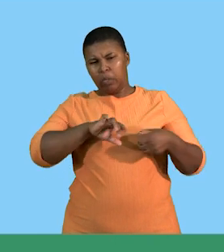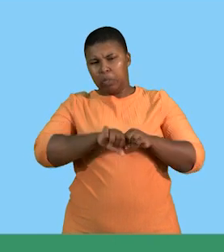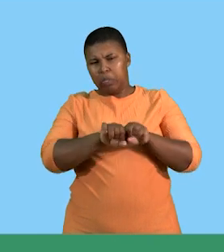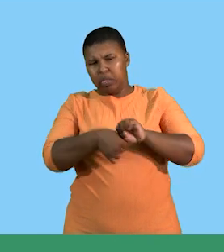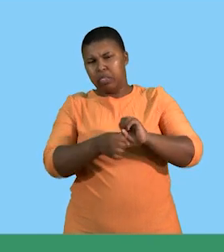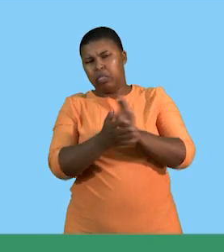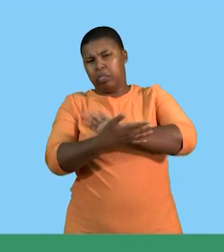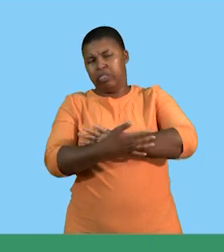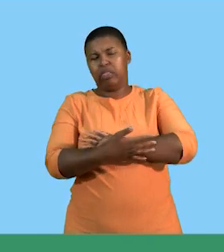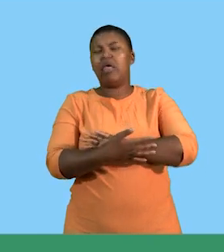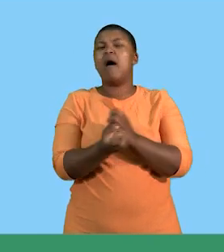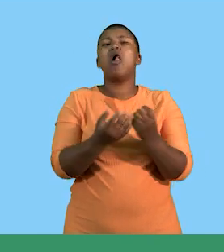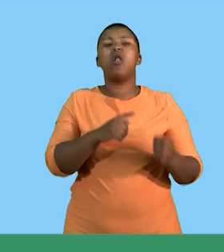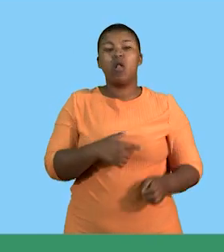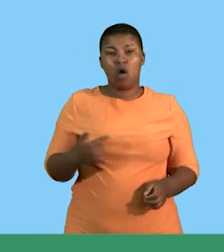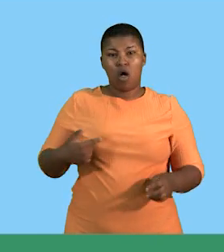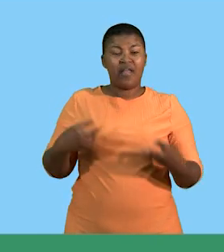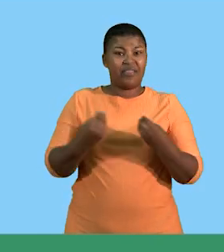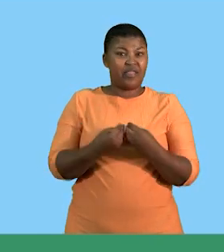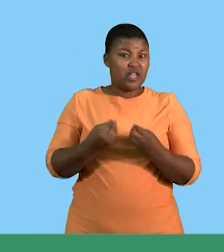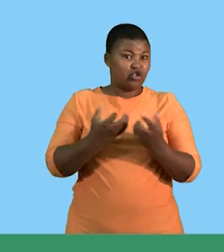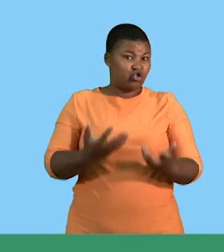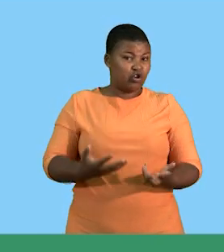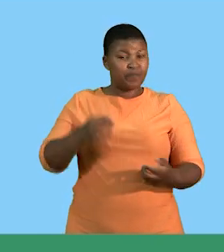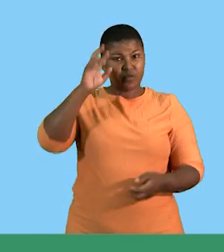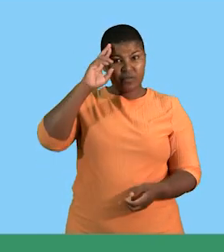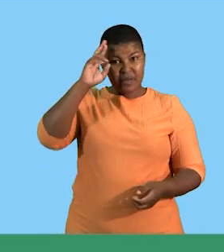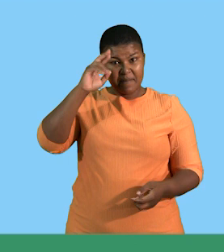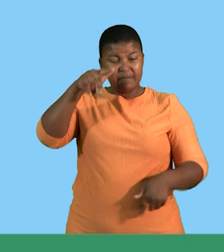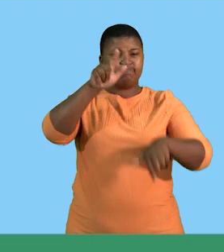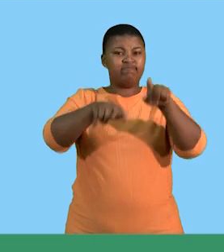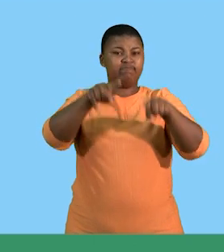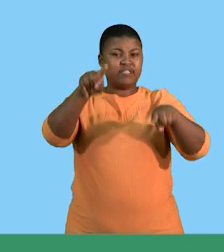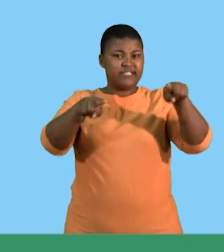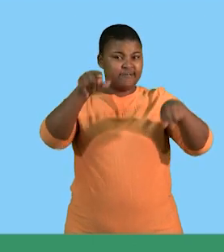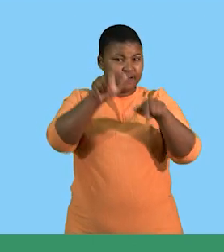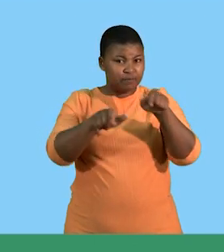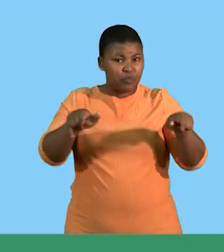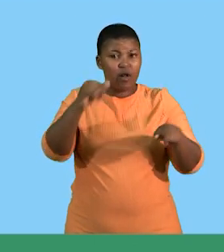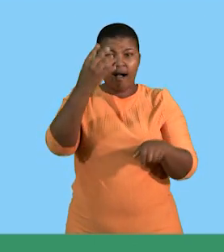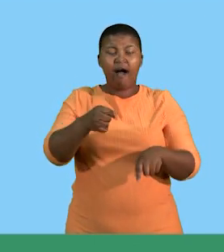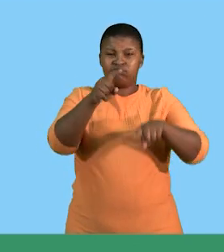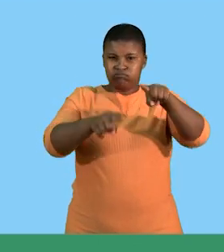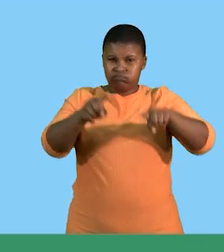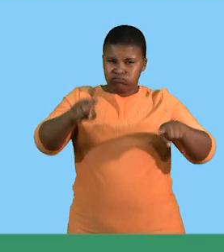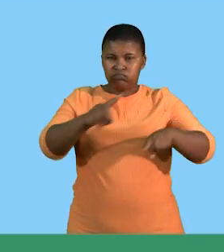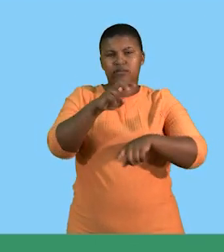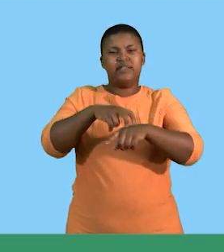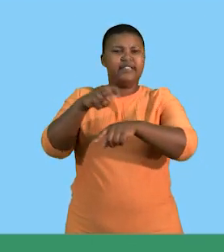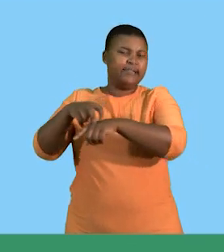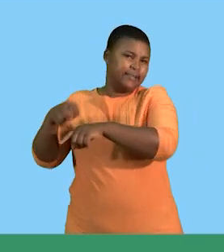ruin, stuff like that. So all of us have different needs and different specifications for the